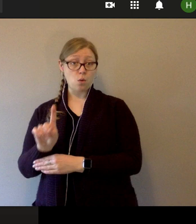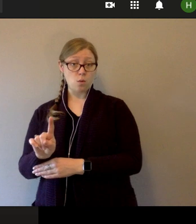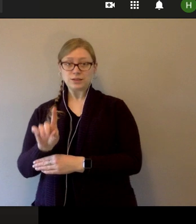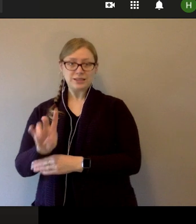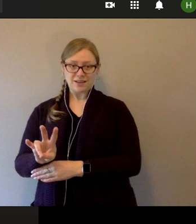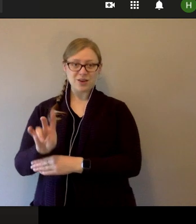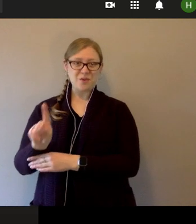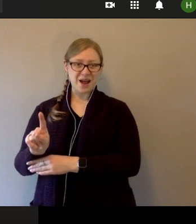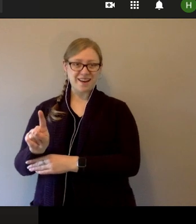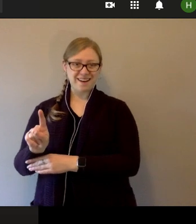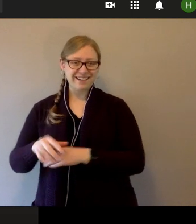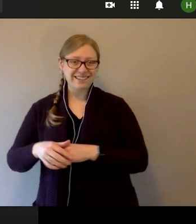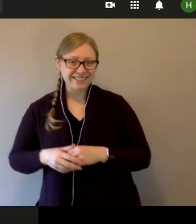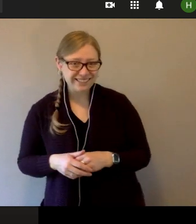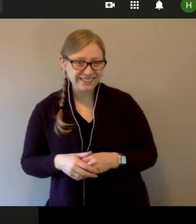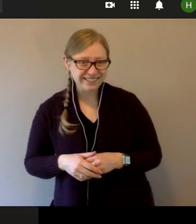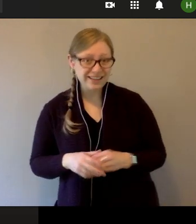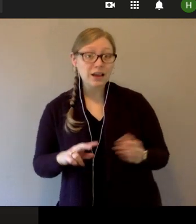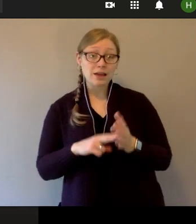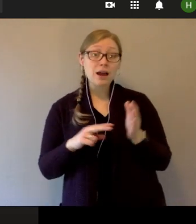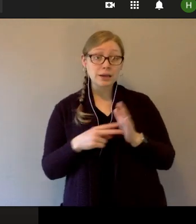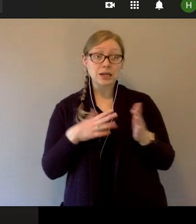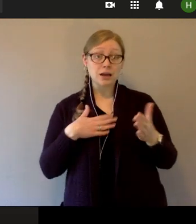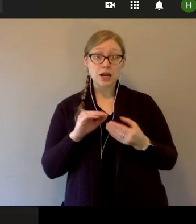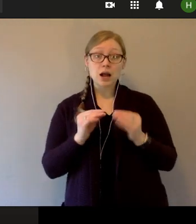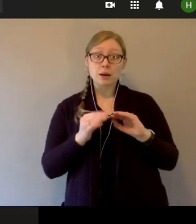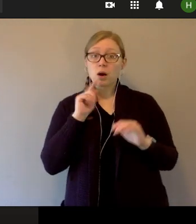0.7071. So I'm going to get a number bigger than 7.1.